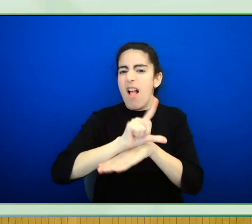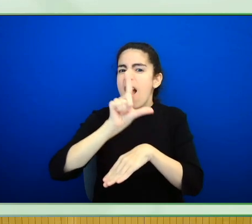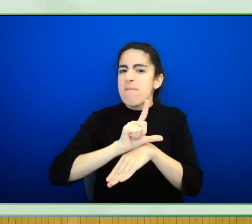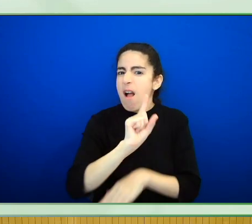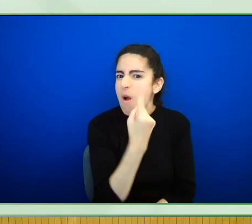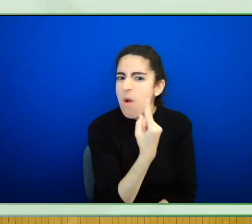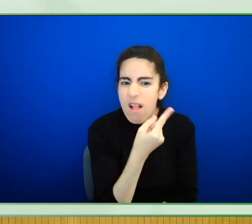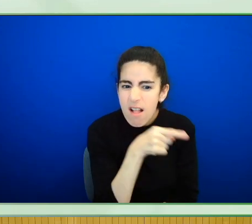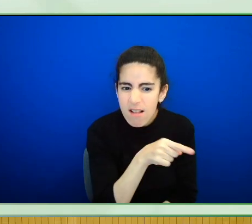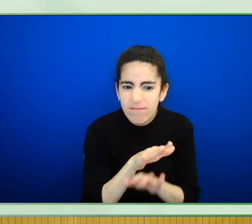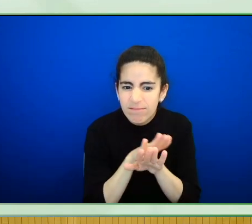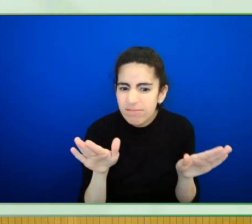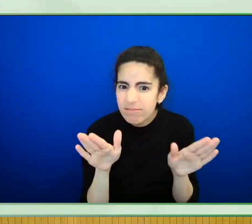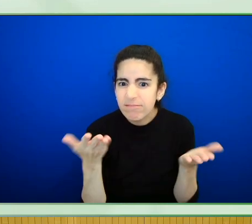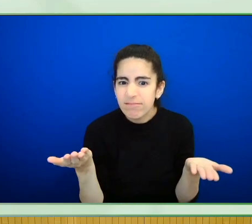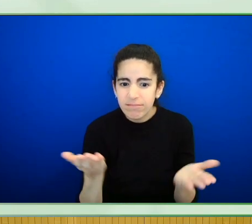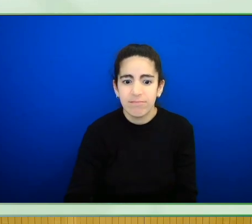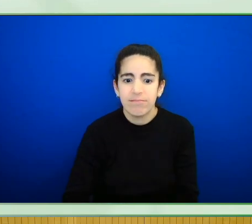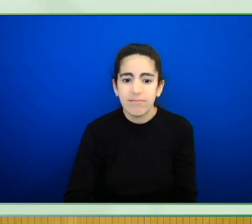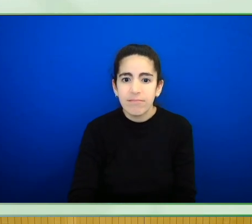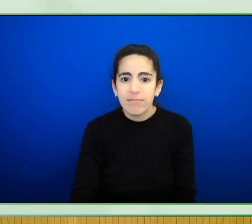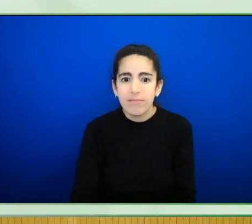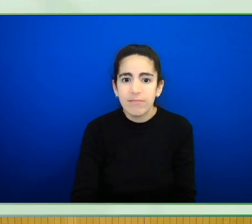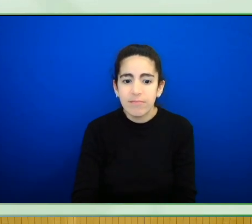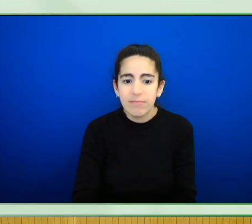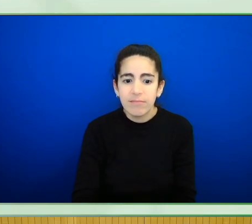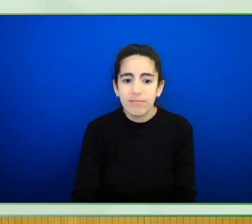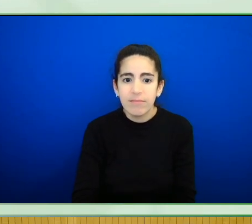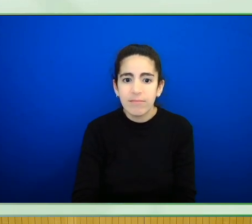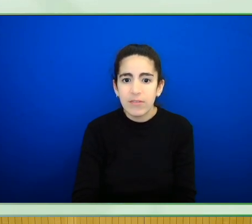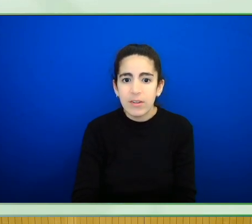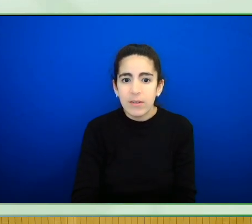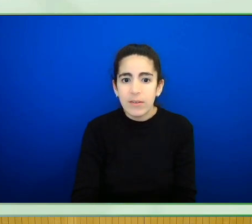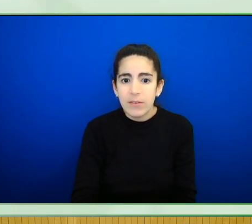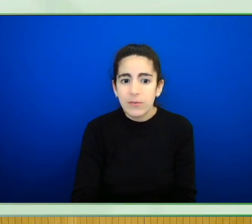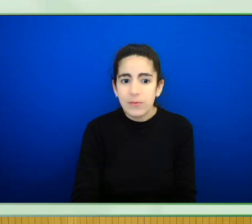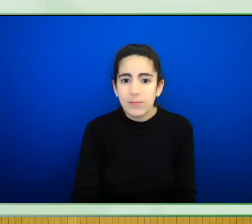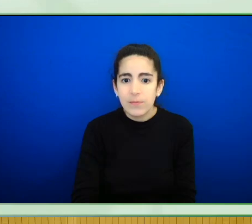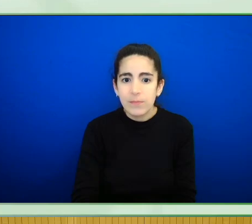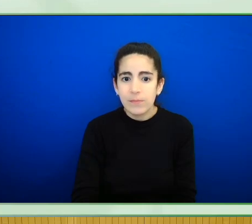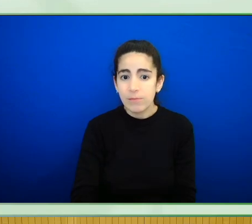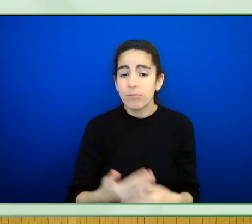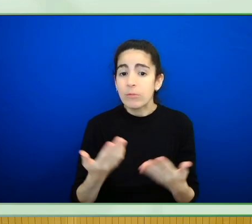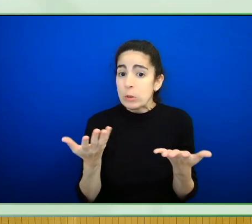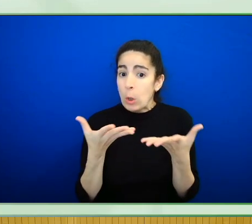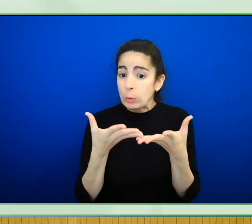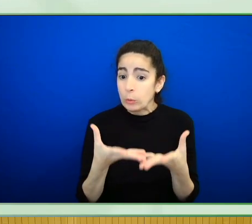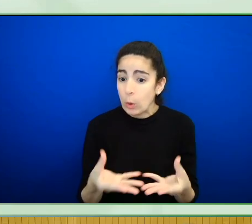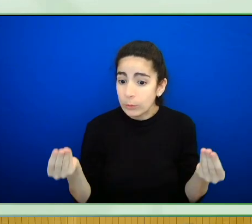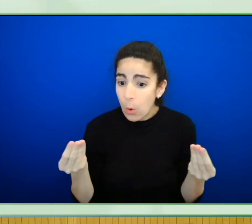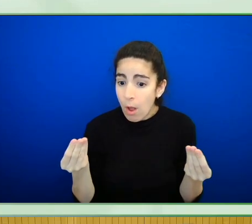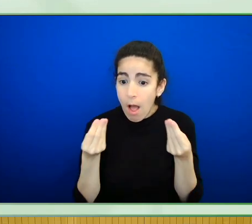the works and activities about audiology. The second strategy is using technology. We are working with hearing